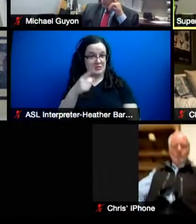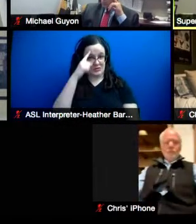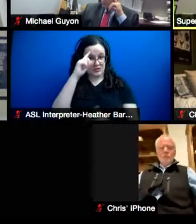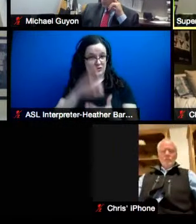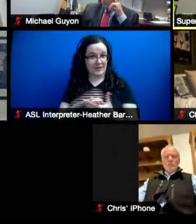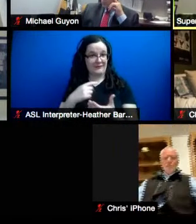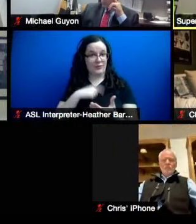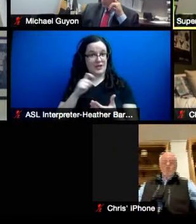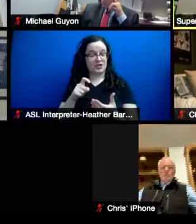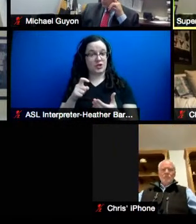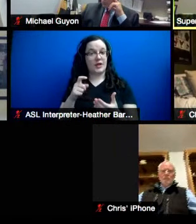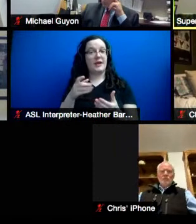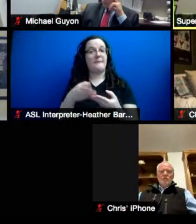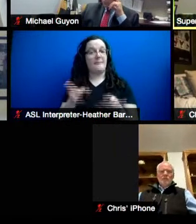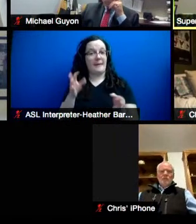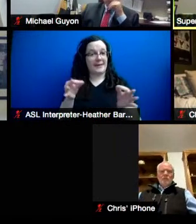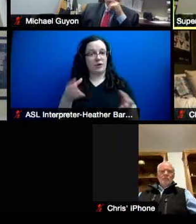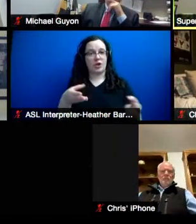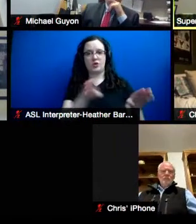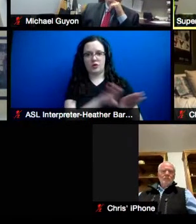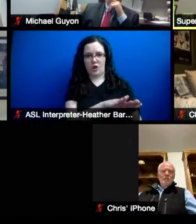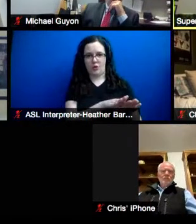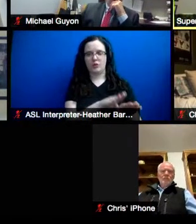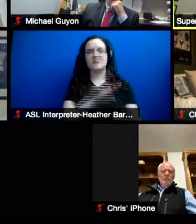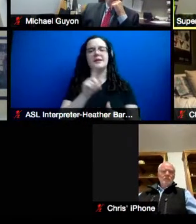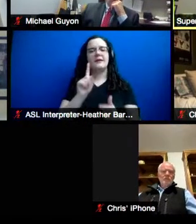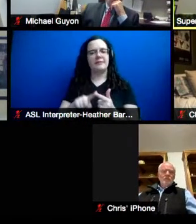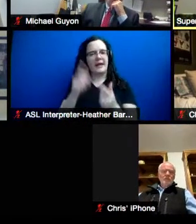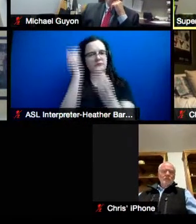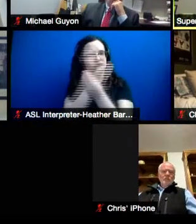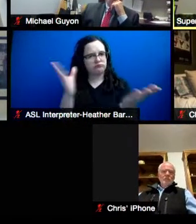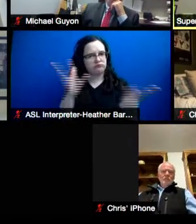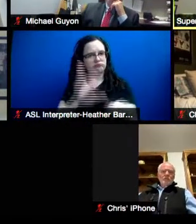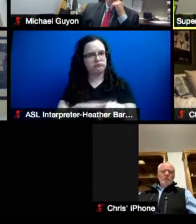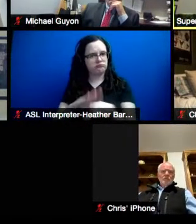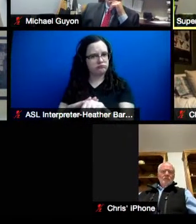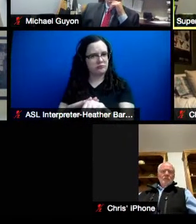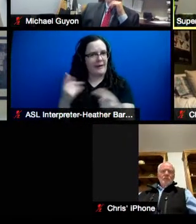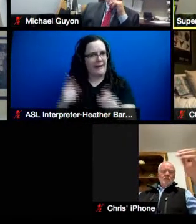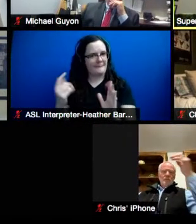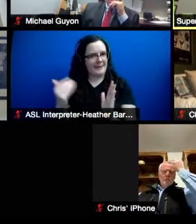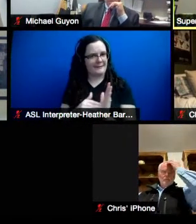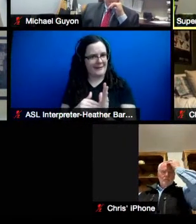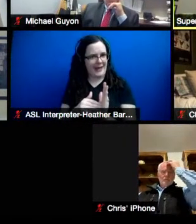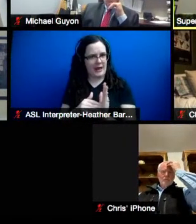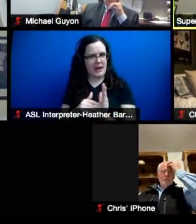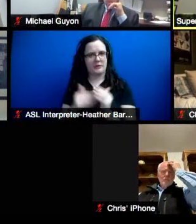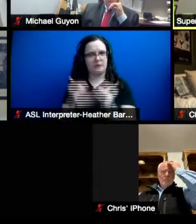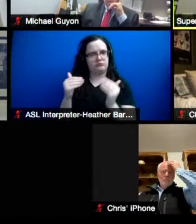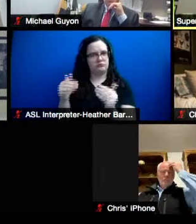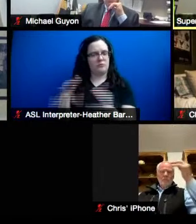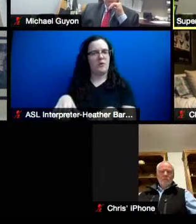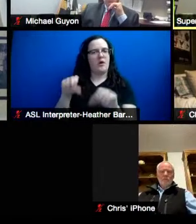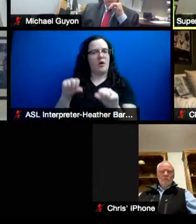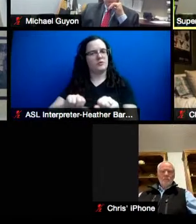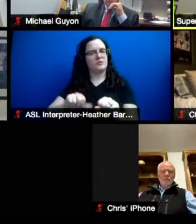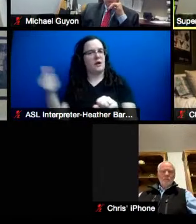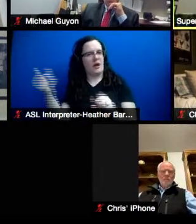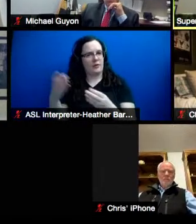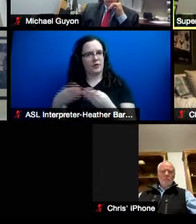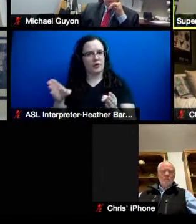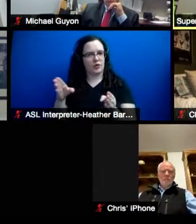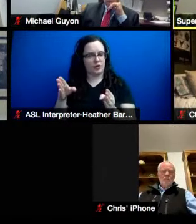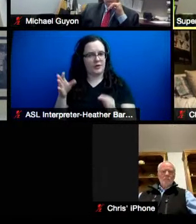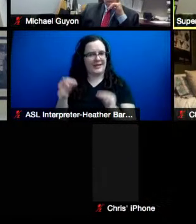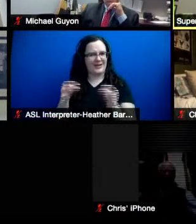hearing, renotice the public hearing, and hold another